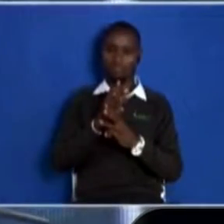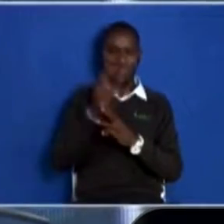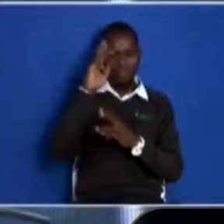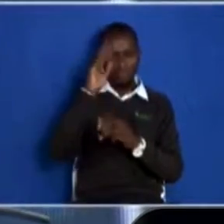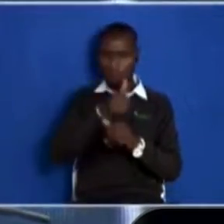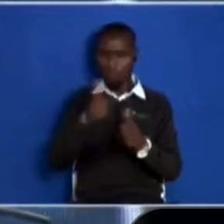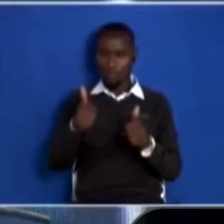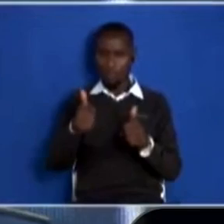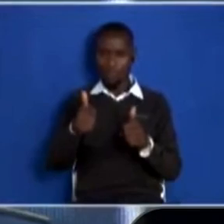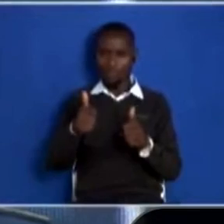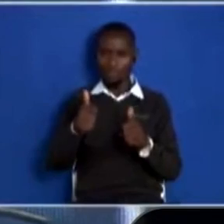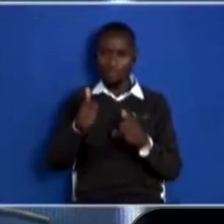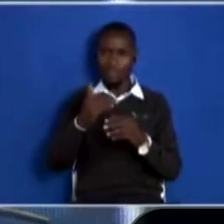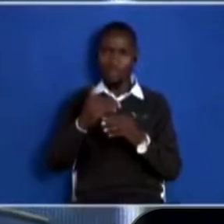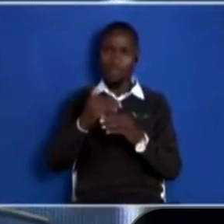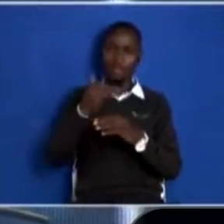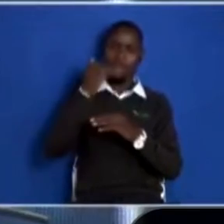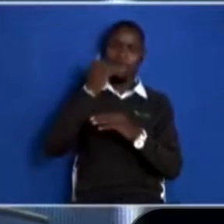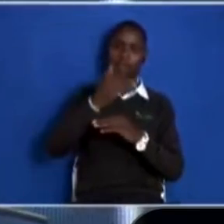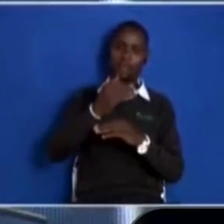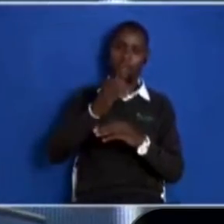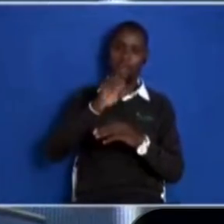better, that after the East African